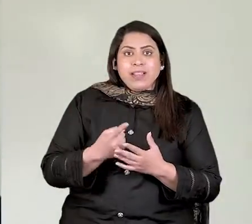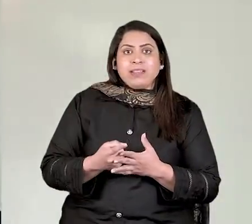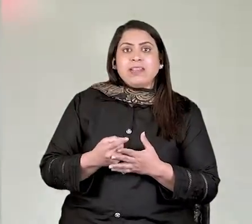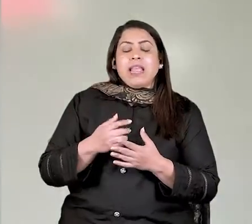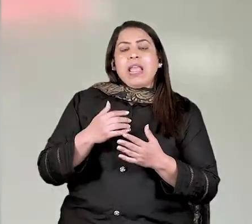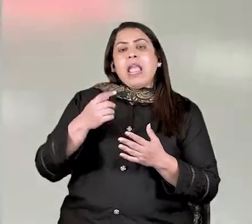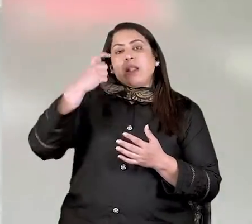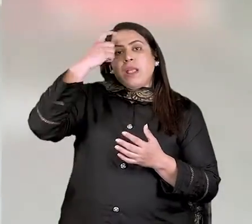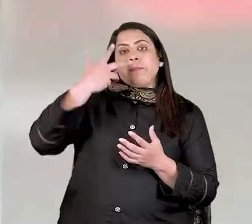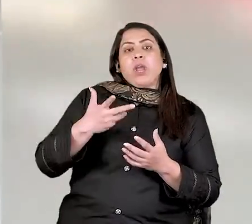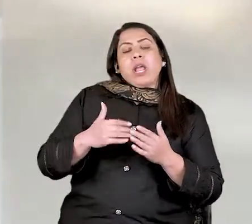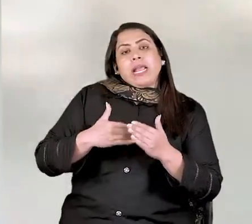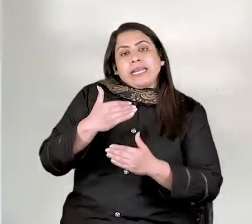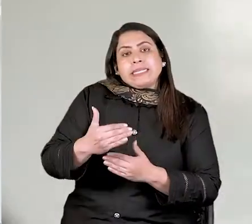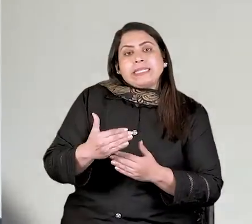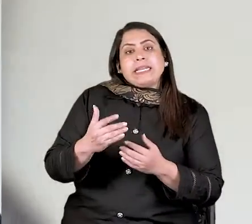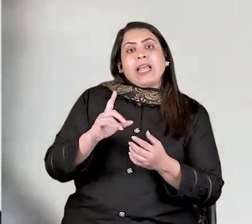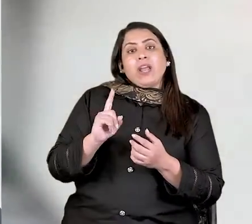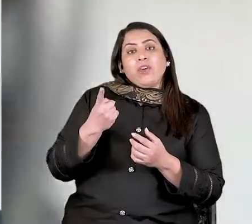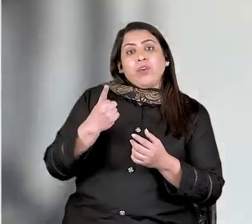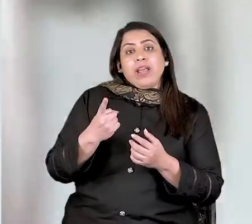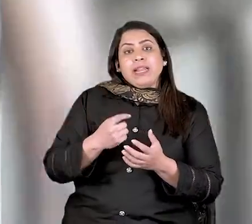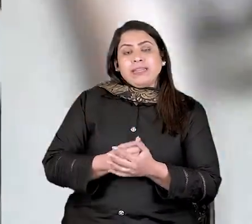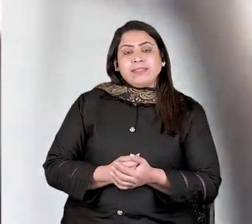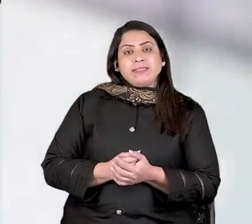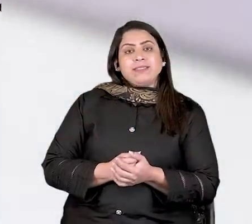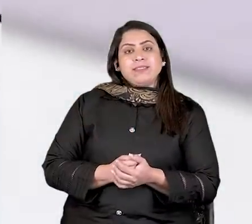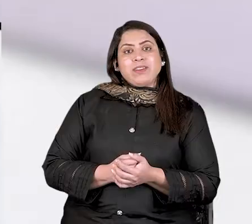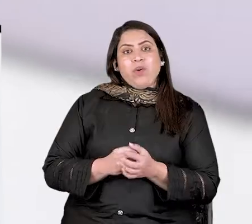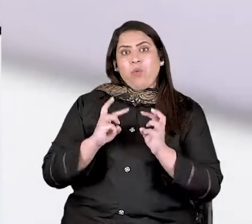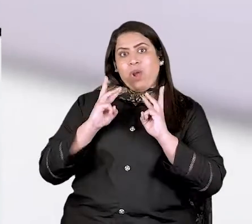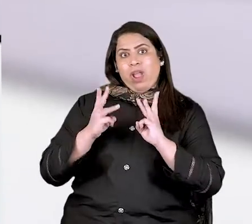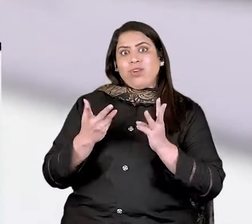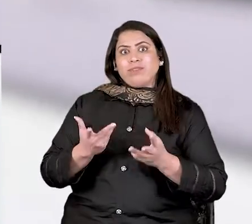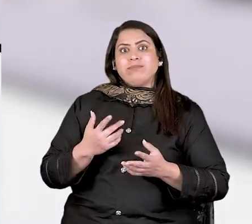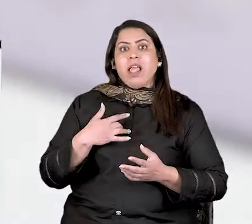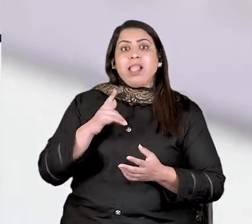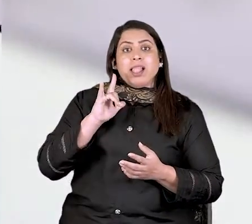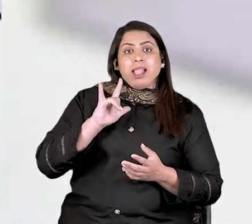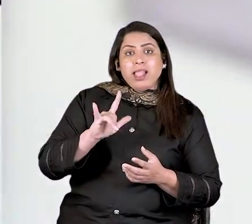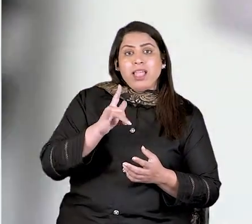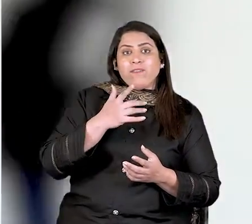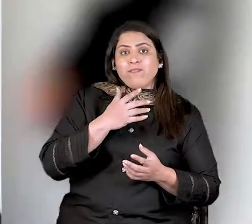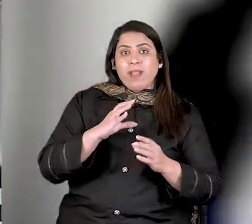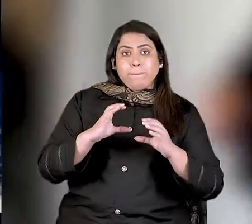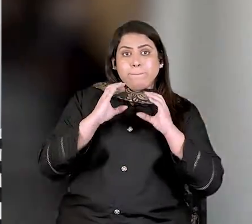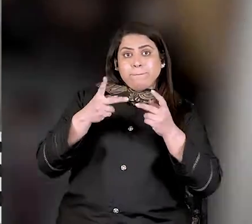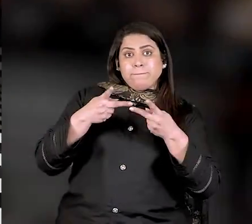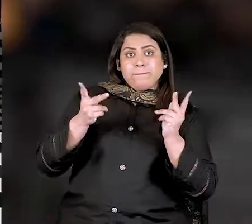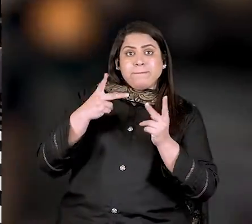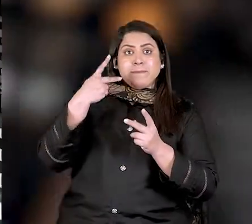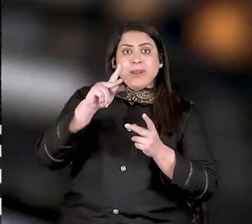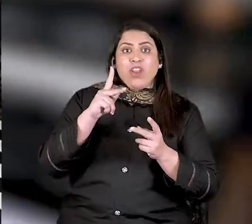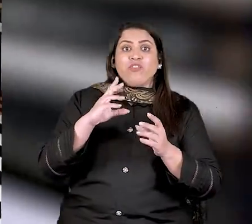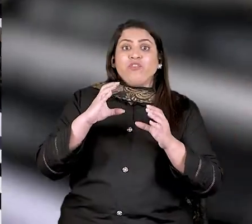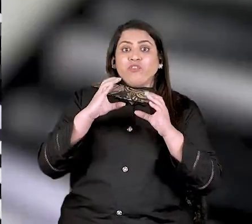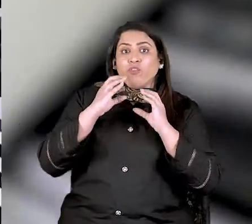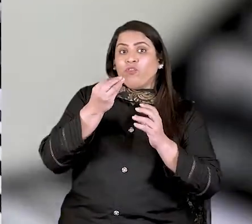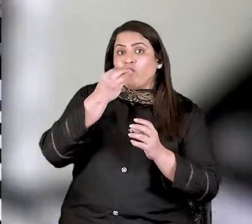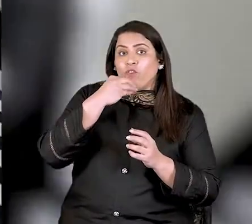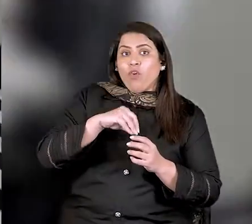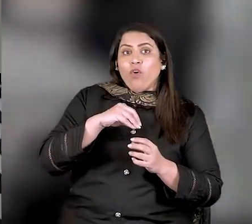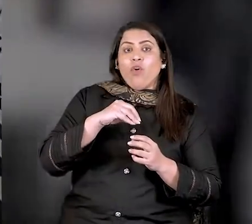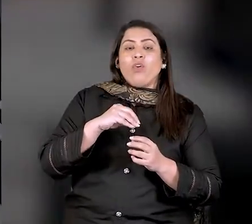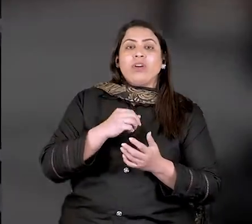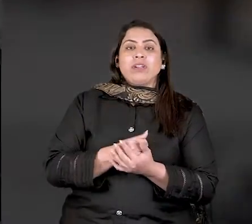the branding, you see the stripes on the floor. The first initial, anyone that's seen BRIM first time, they're like, wow,